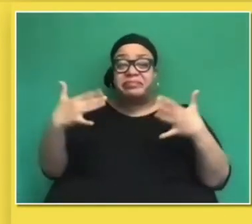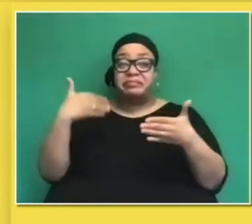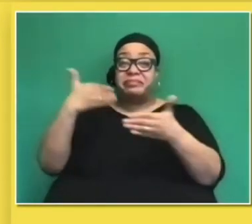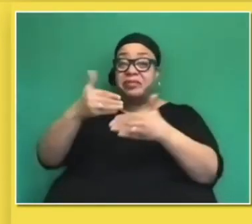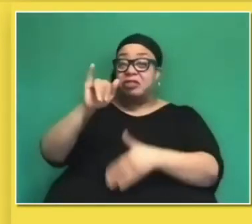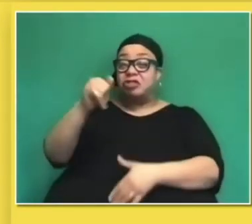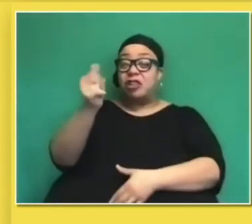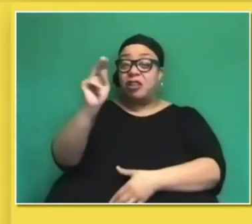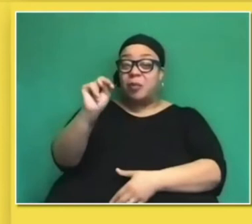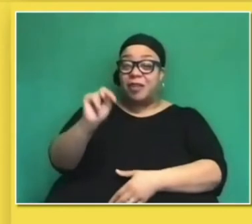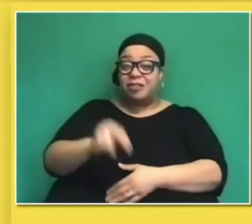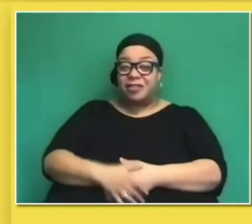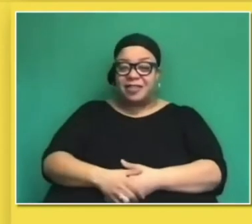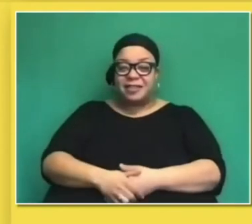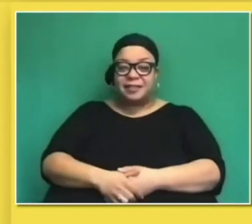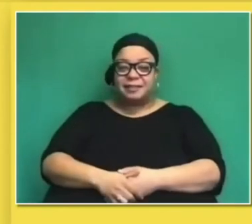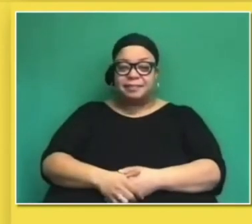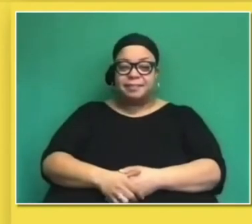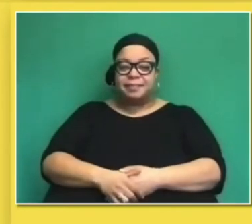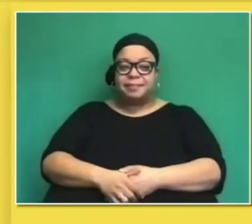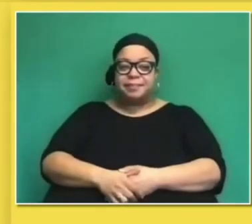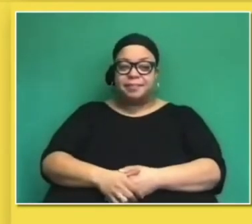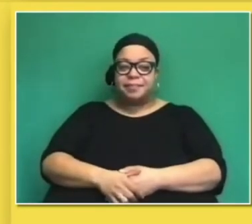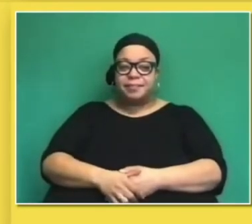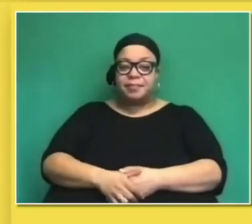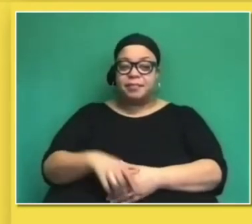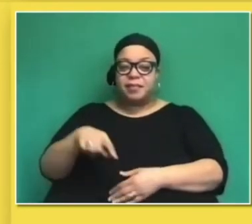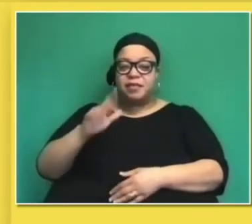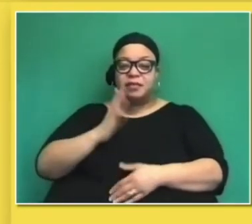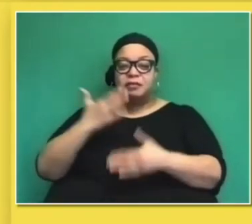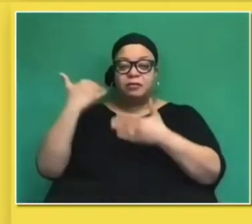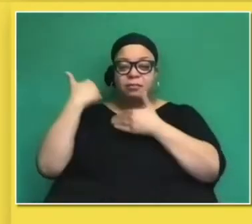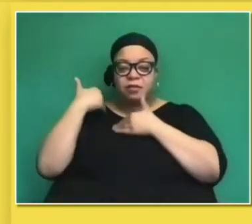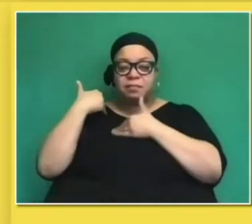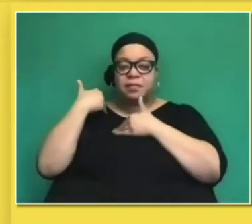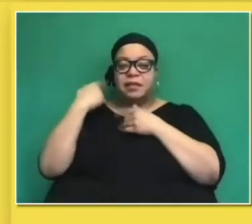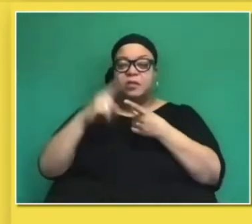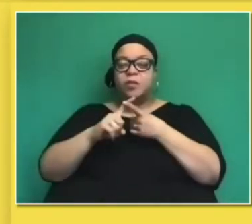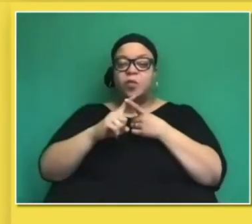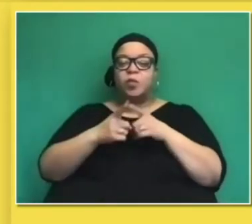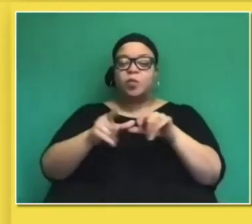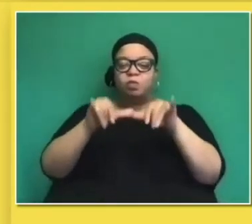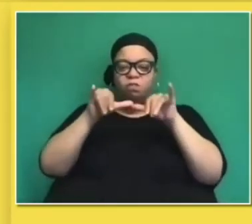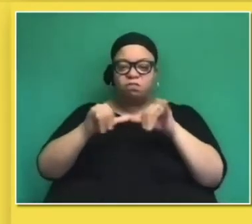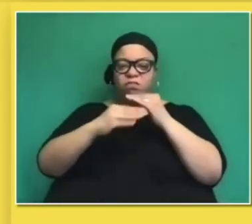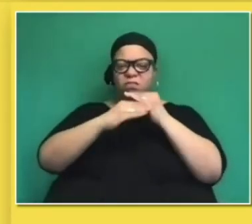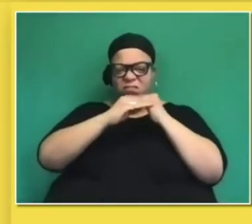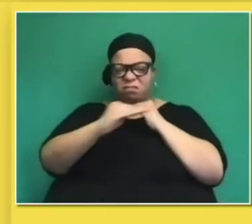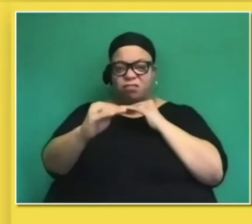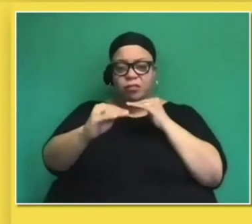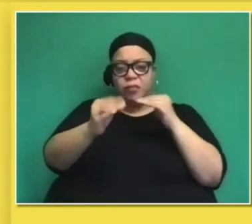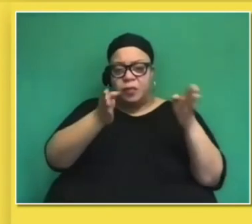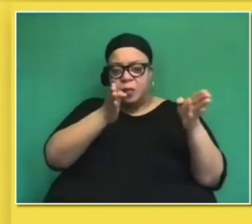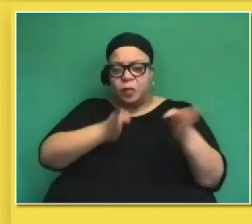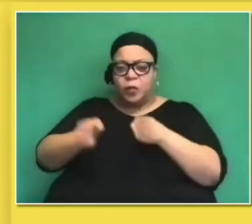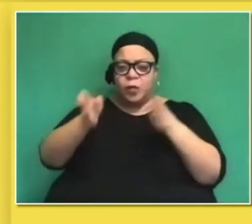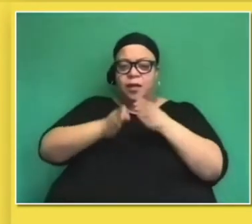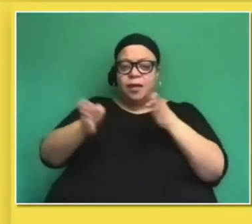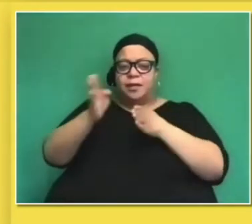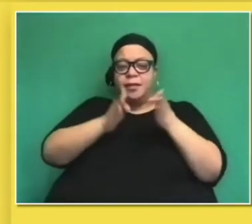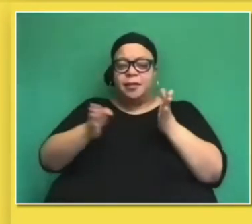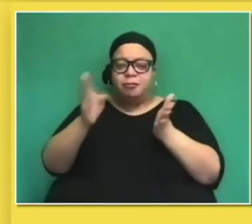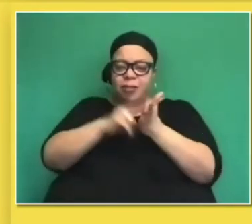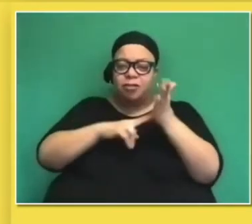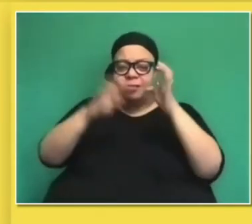and organize, register and educate people for a movement, a massive fusion movement that